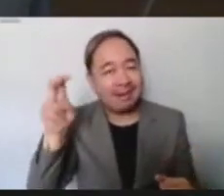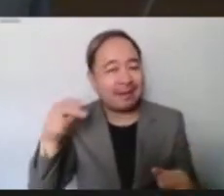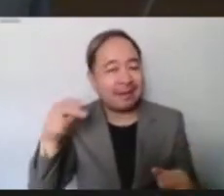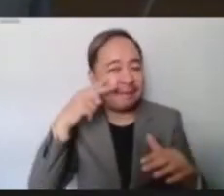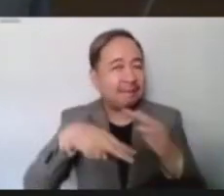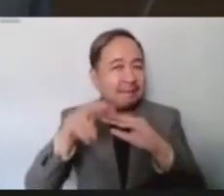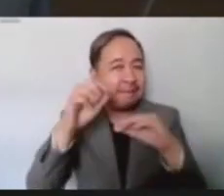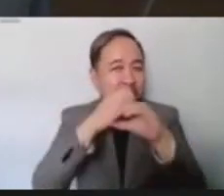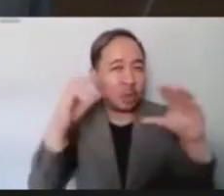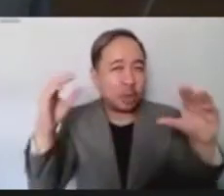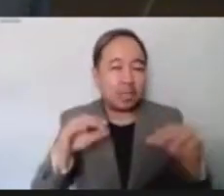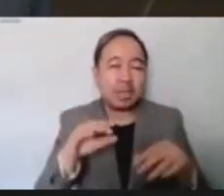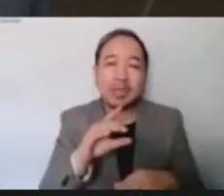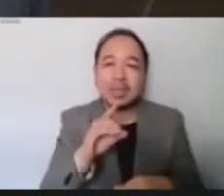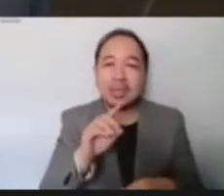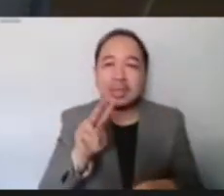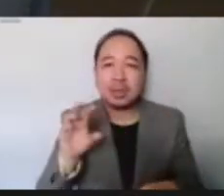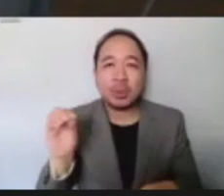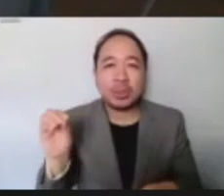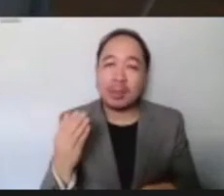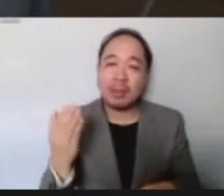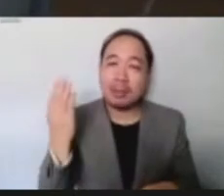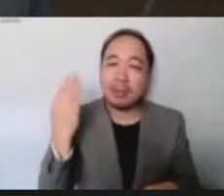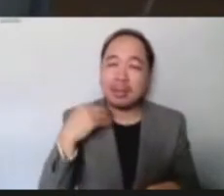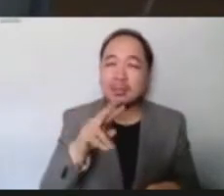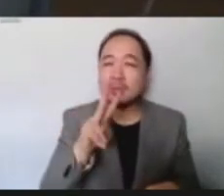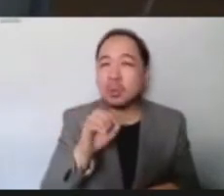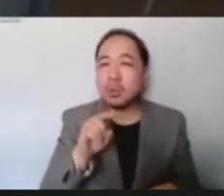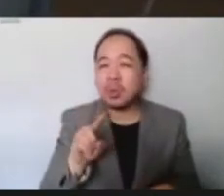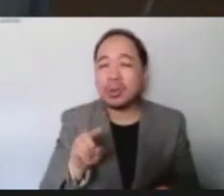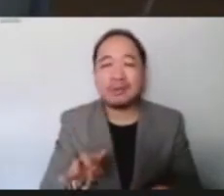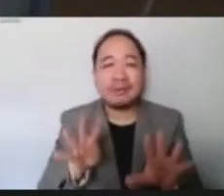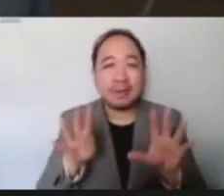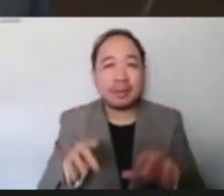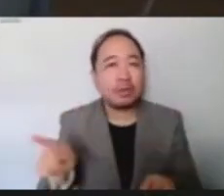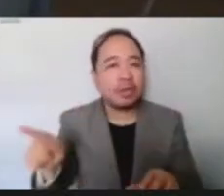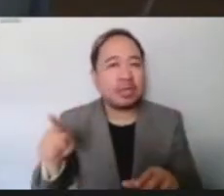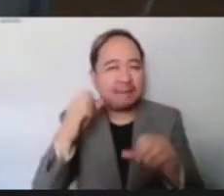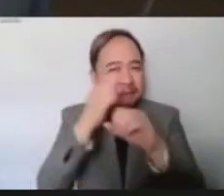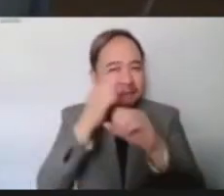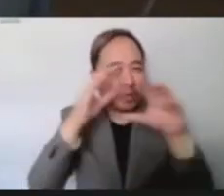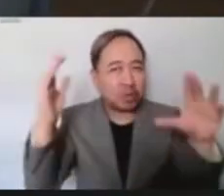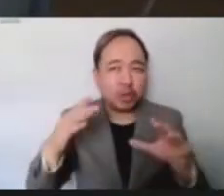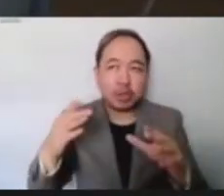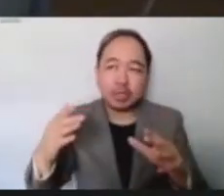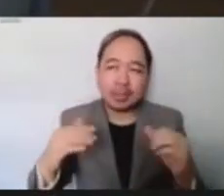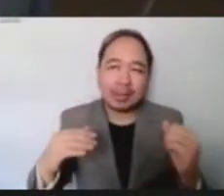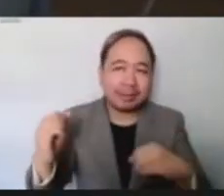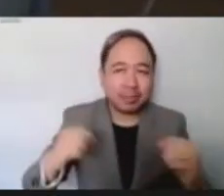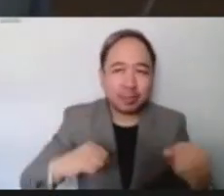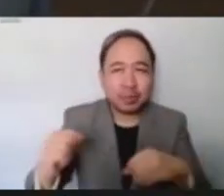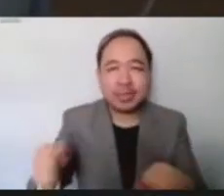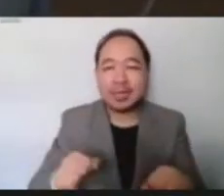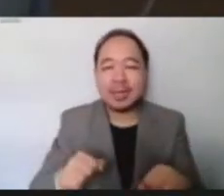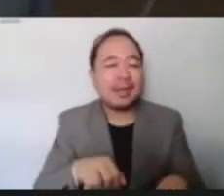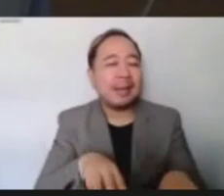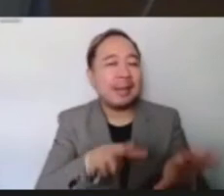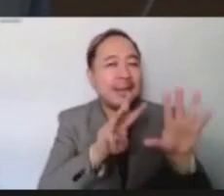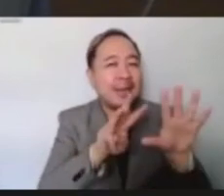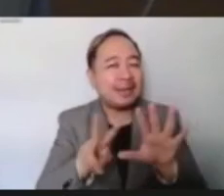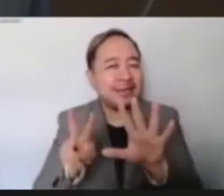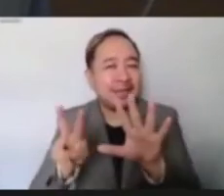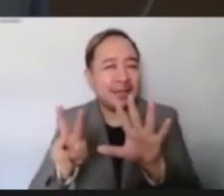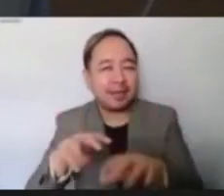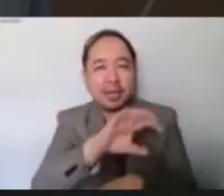the G20 in 2019 sharing and promoting this Vision with 87 countries and regions thus far under the Marine